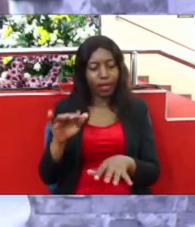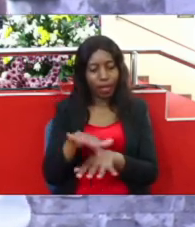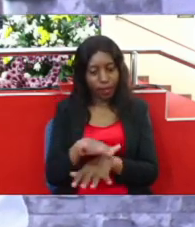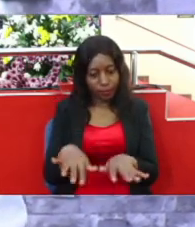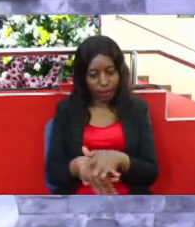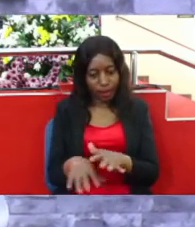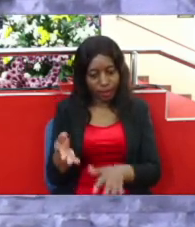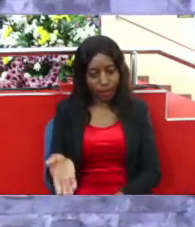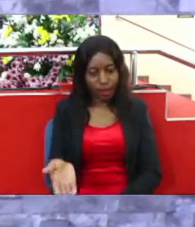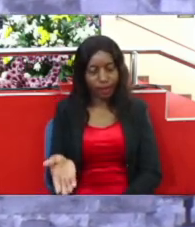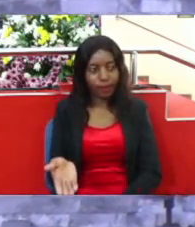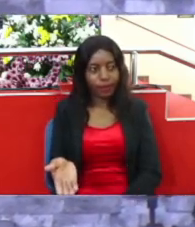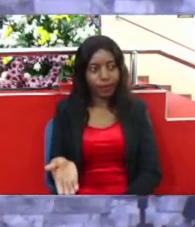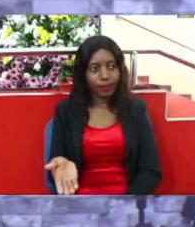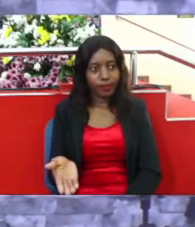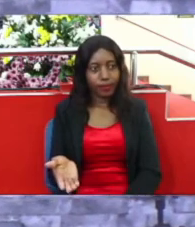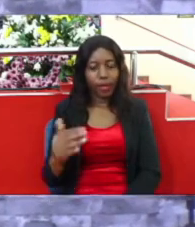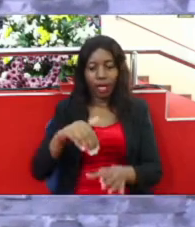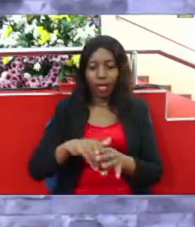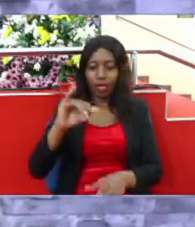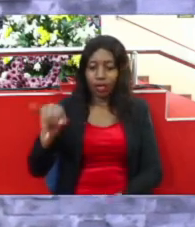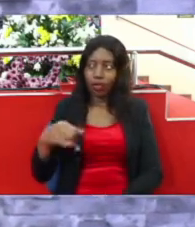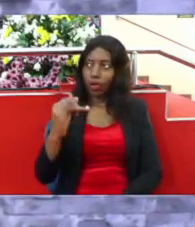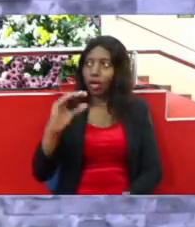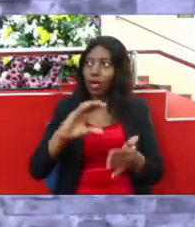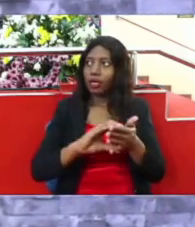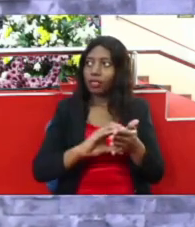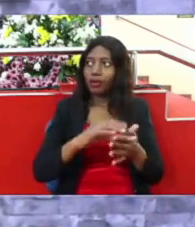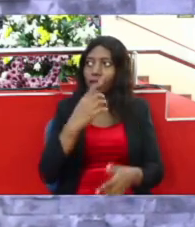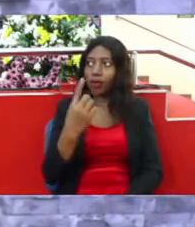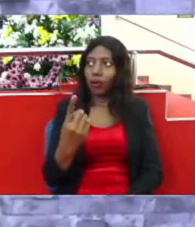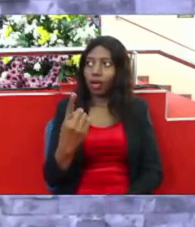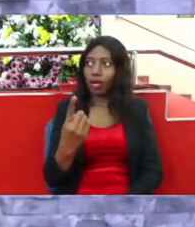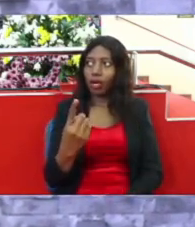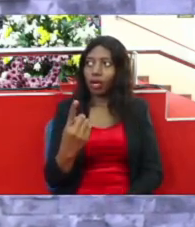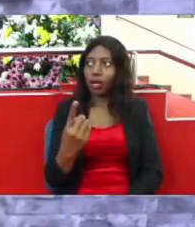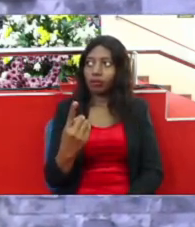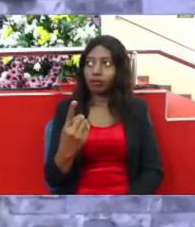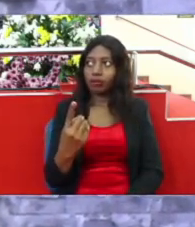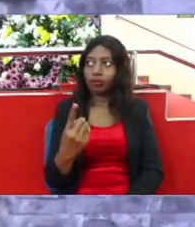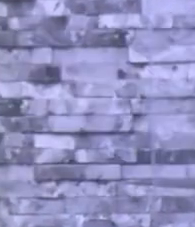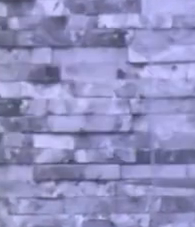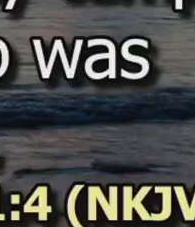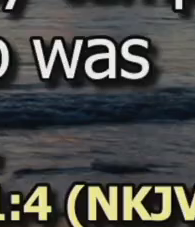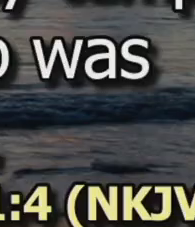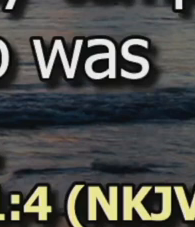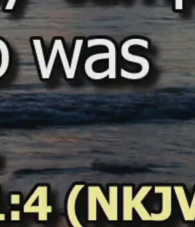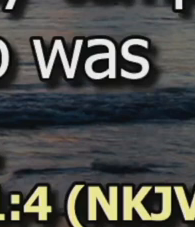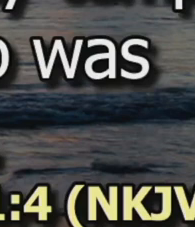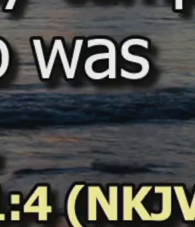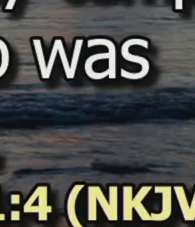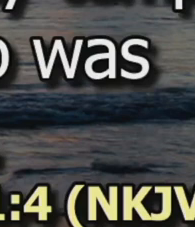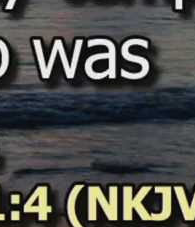na tunaona mambo ambayo aliyafanya pale. In Jonah chapter number 1 and verse number 4, he raises a storm. Anainua dhoruba.